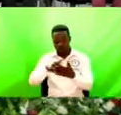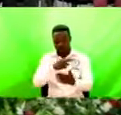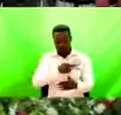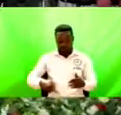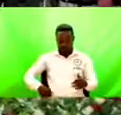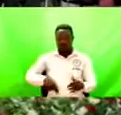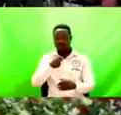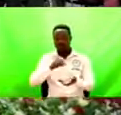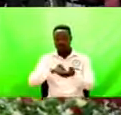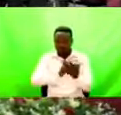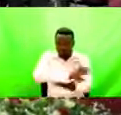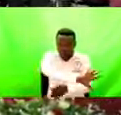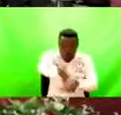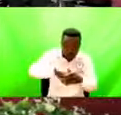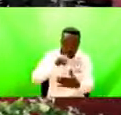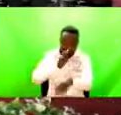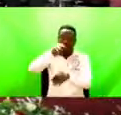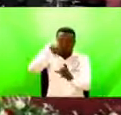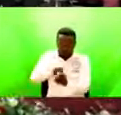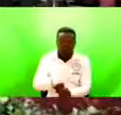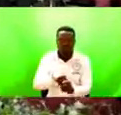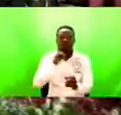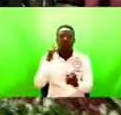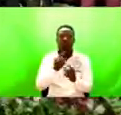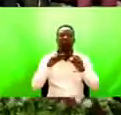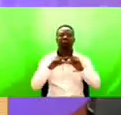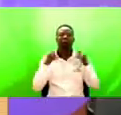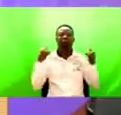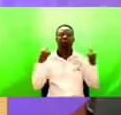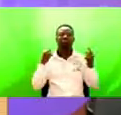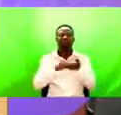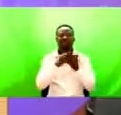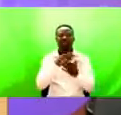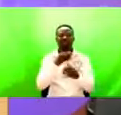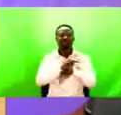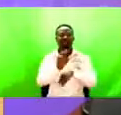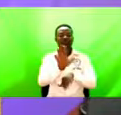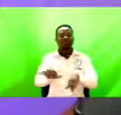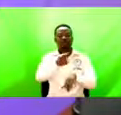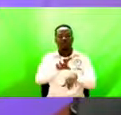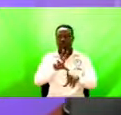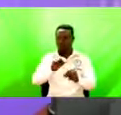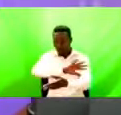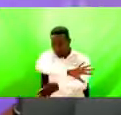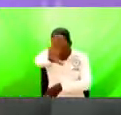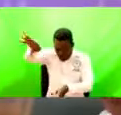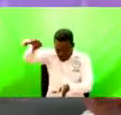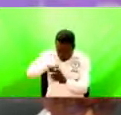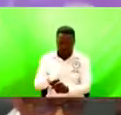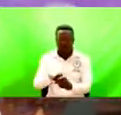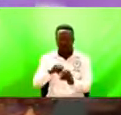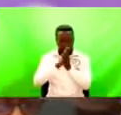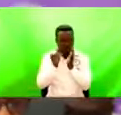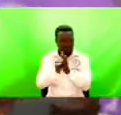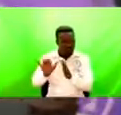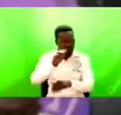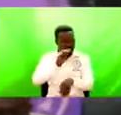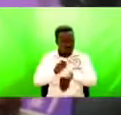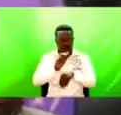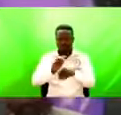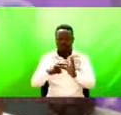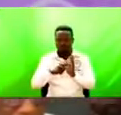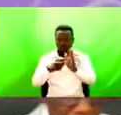ministry. So when I'm talking about ministry, it's not only about the clergy, all of us. I pray that your ministry will manifest.